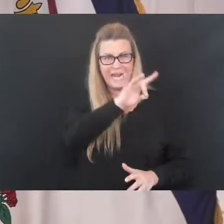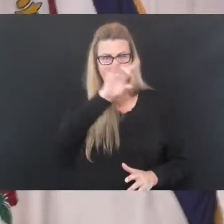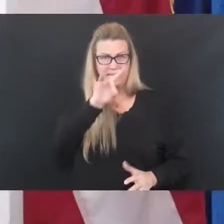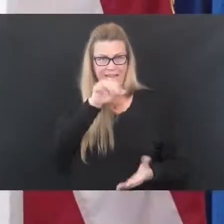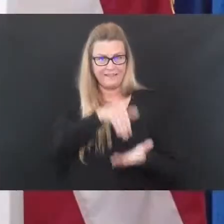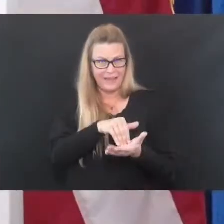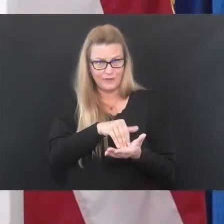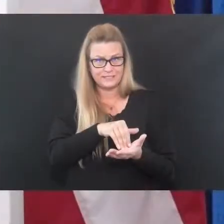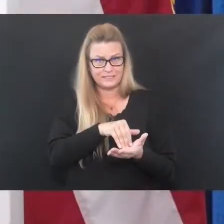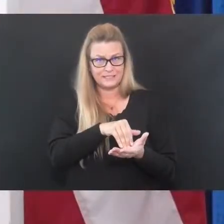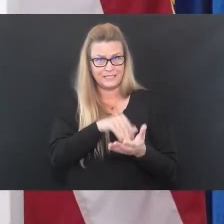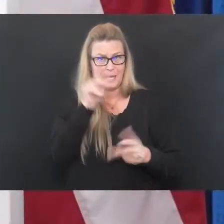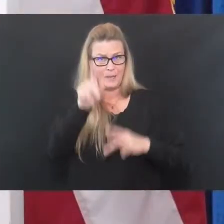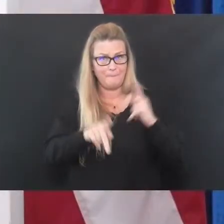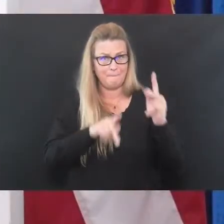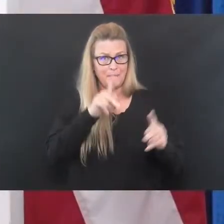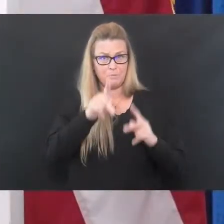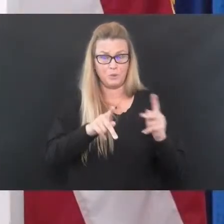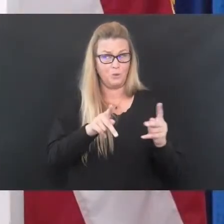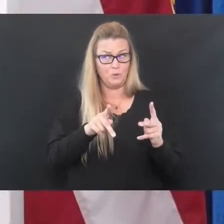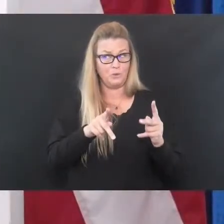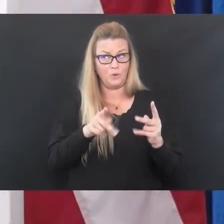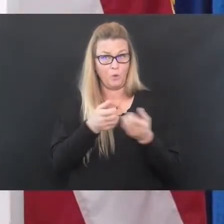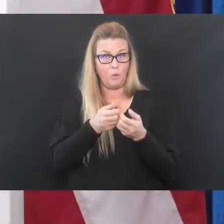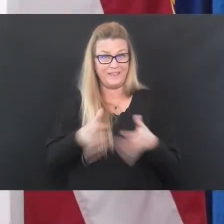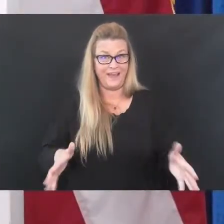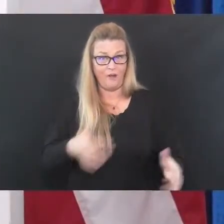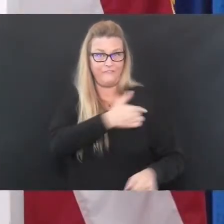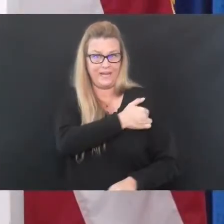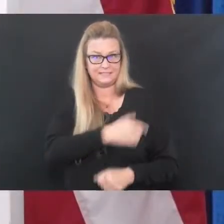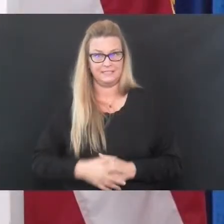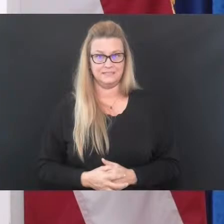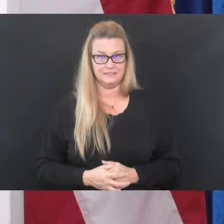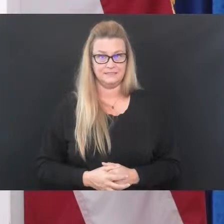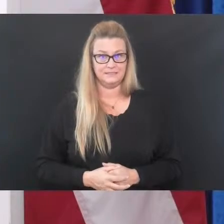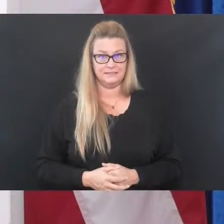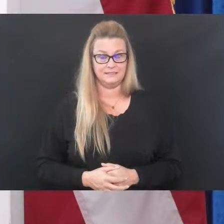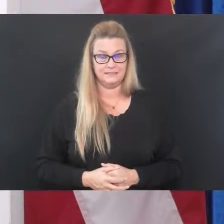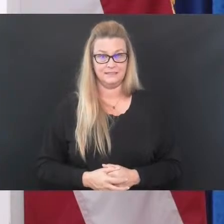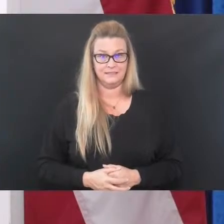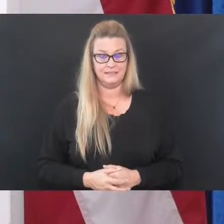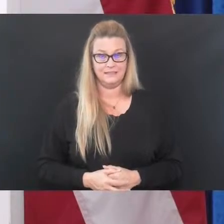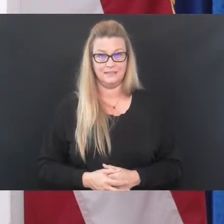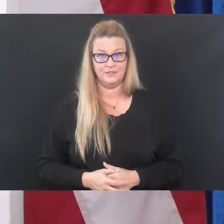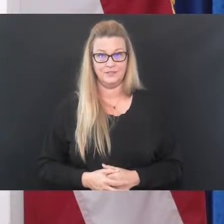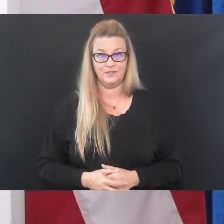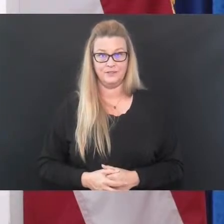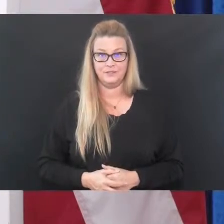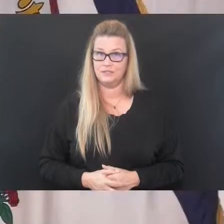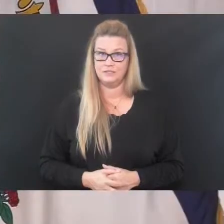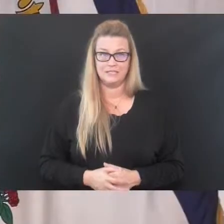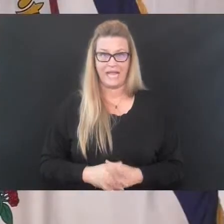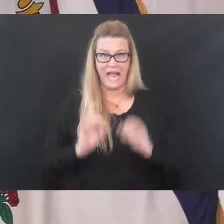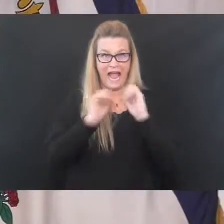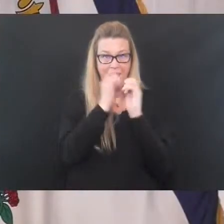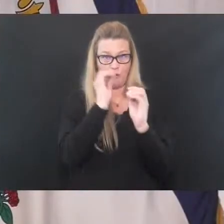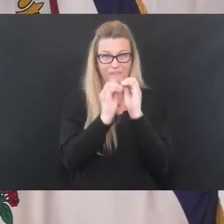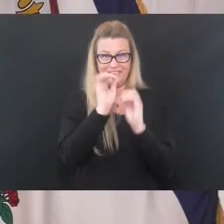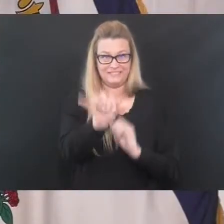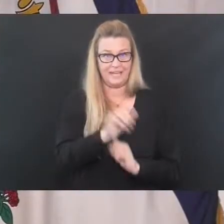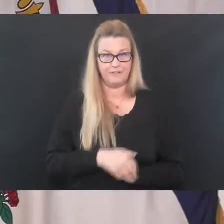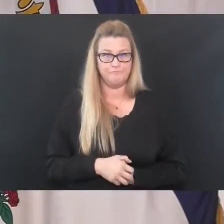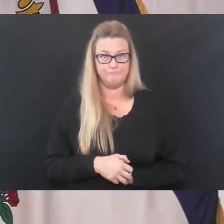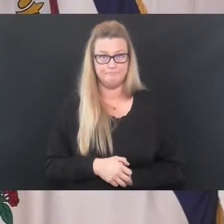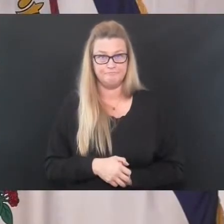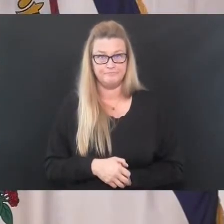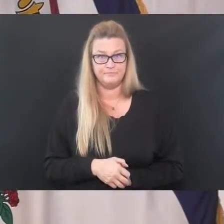588,000 that are sitting on the sidelines and they're not taking the shot. We've got to do something about this.